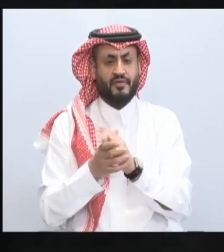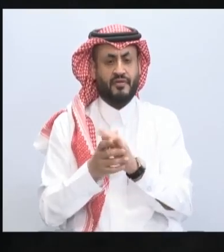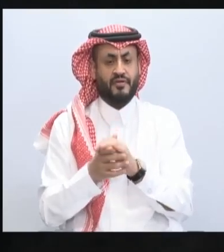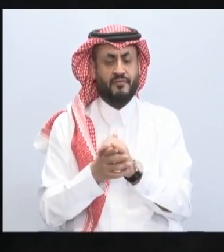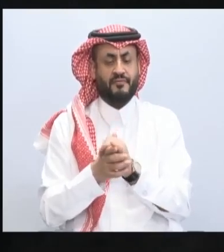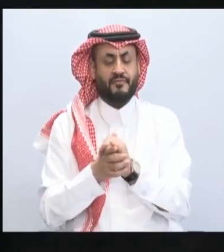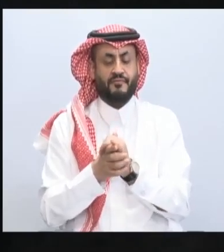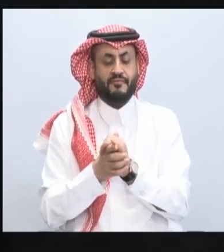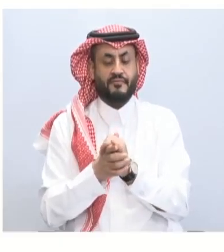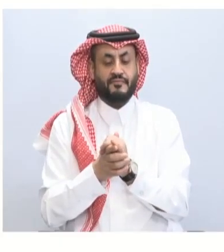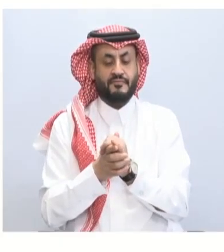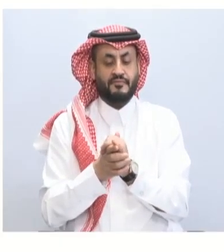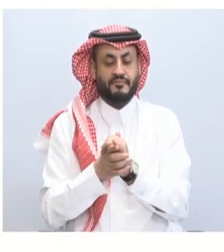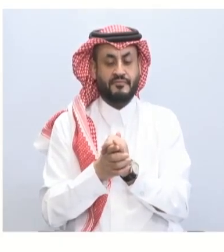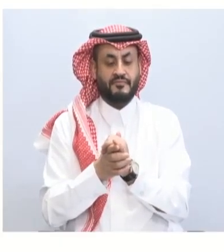meaningful.